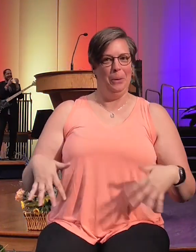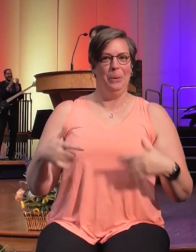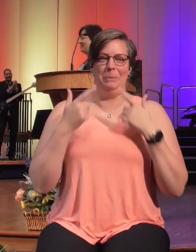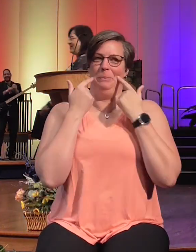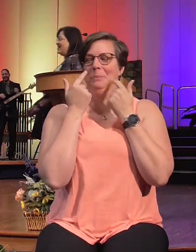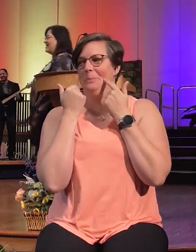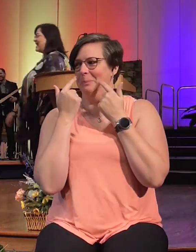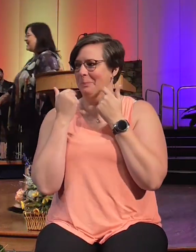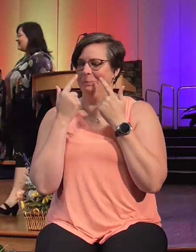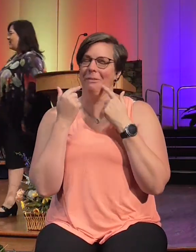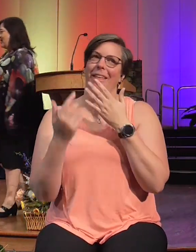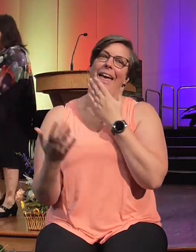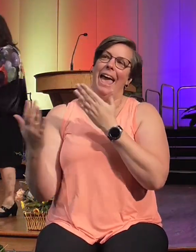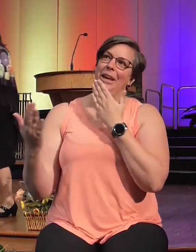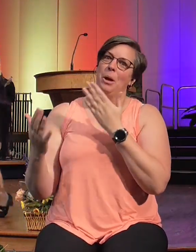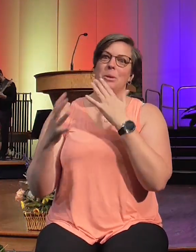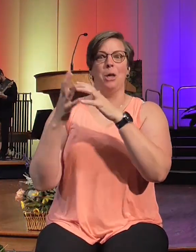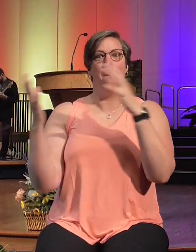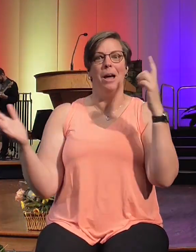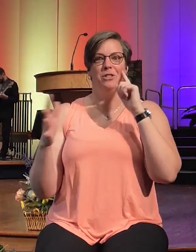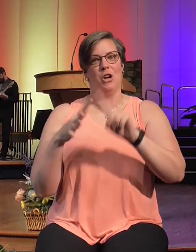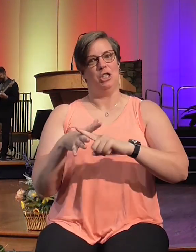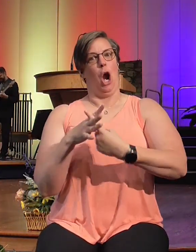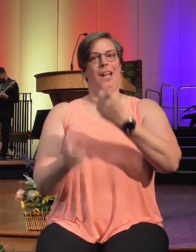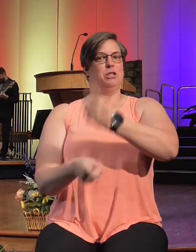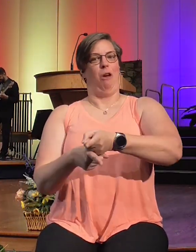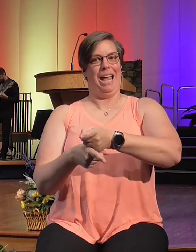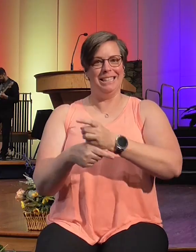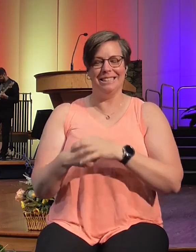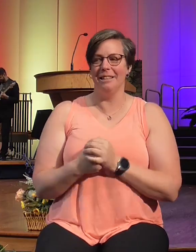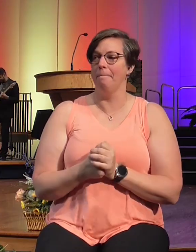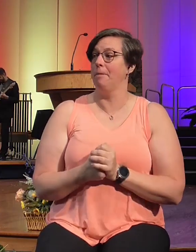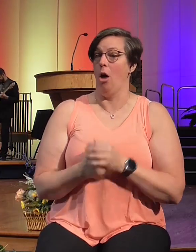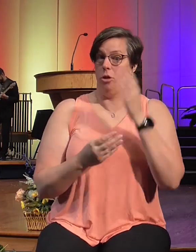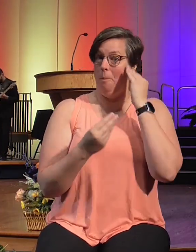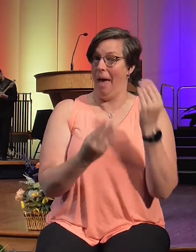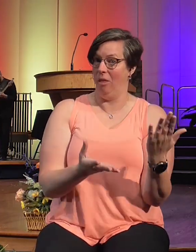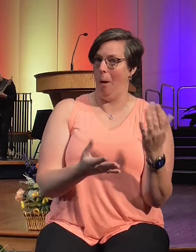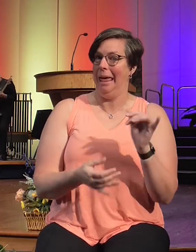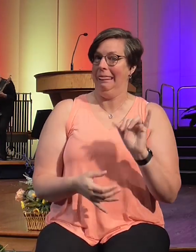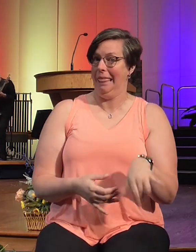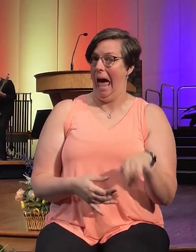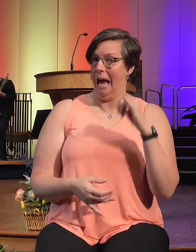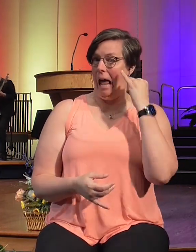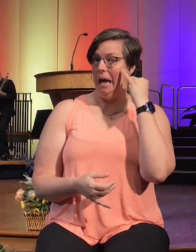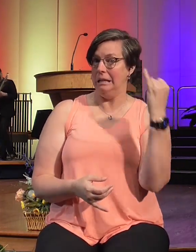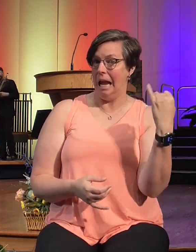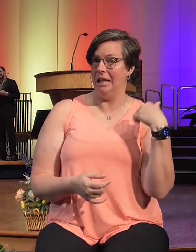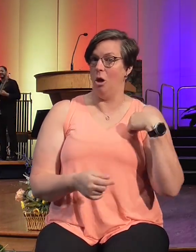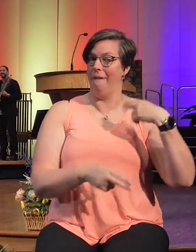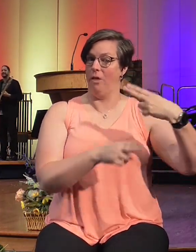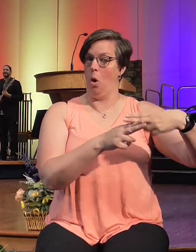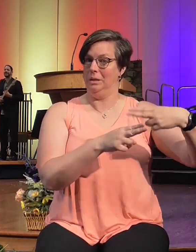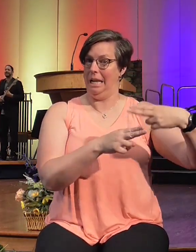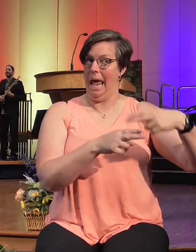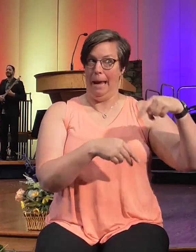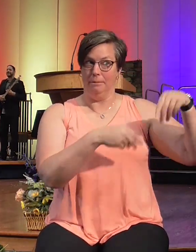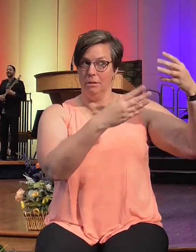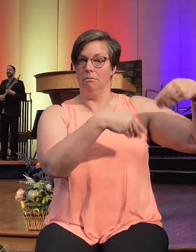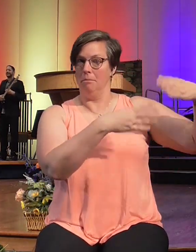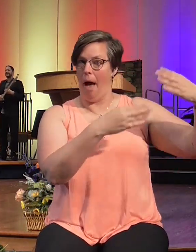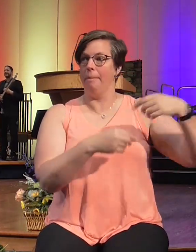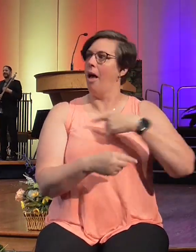Thank you, Jennifer. Thank you so much for starting us out right. And by the way, that idea to roll those names was her idea,